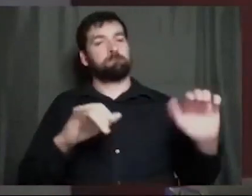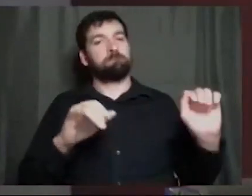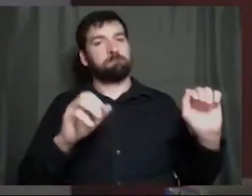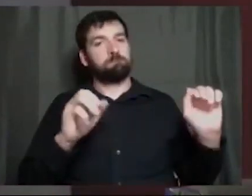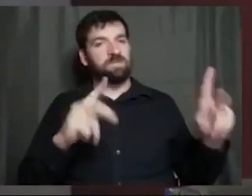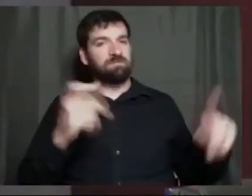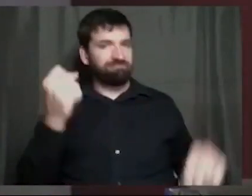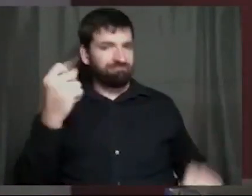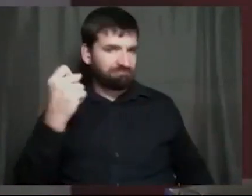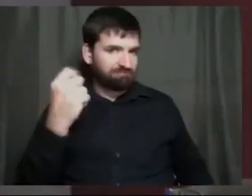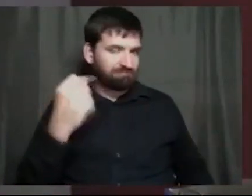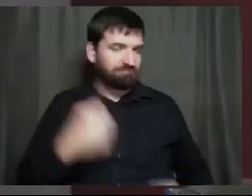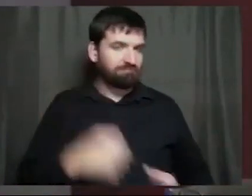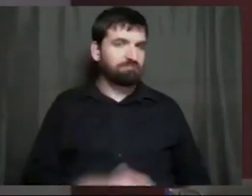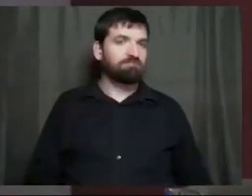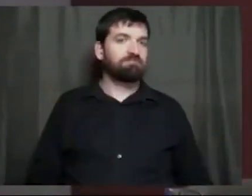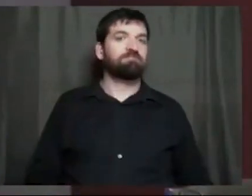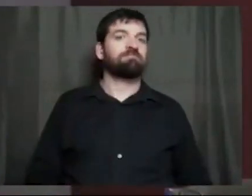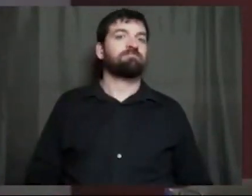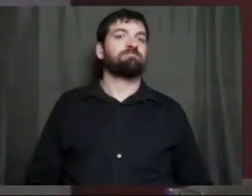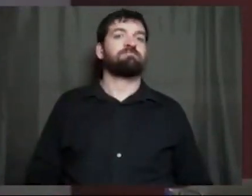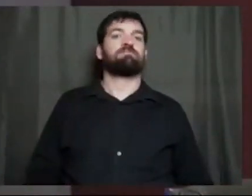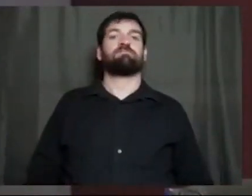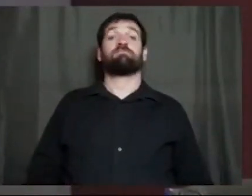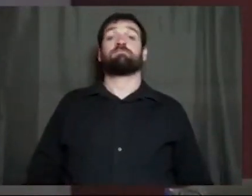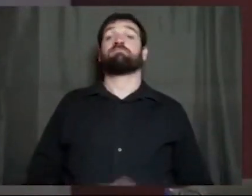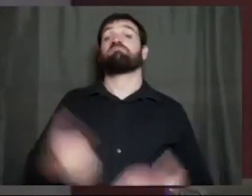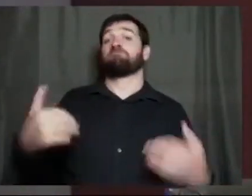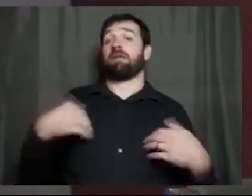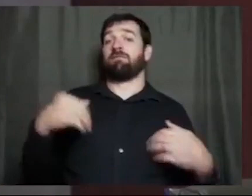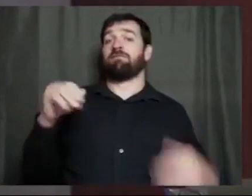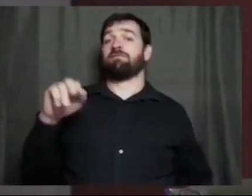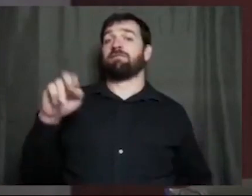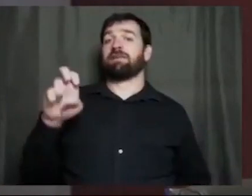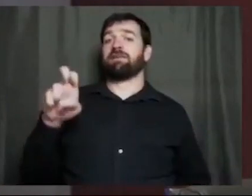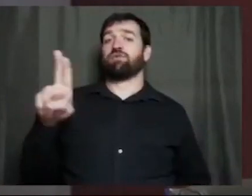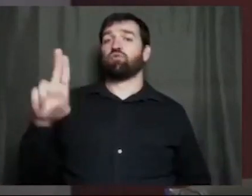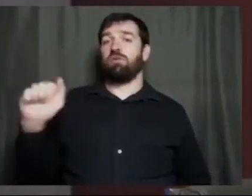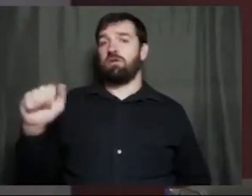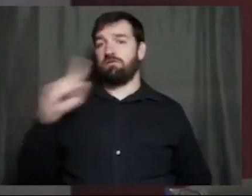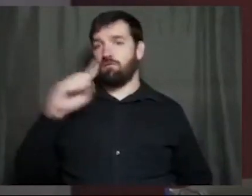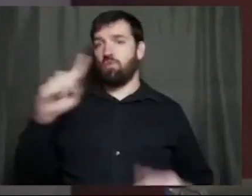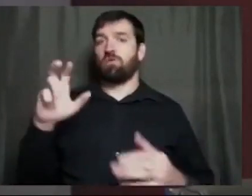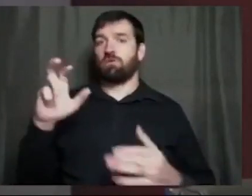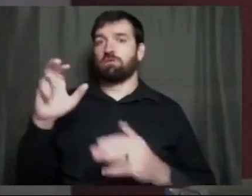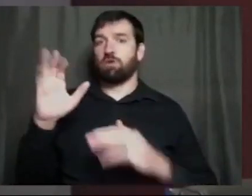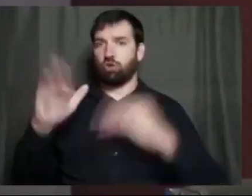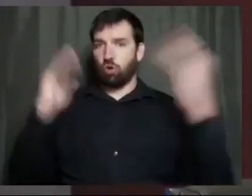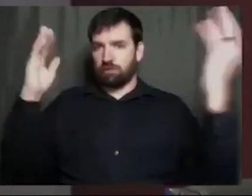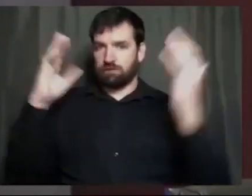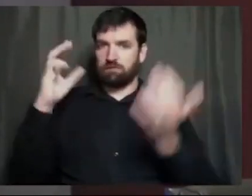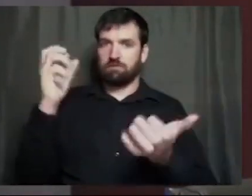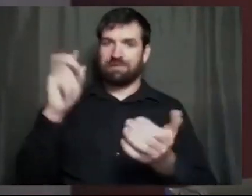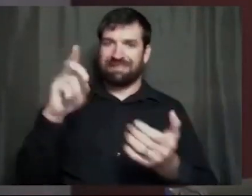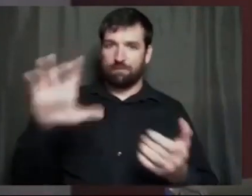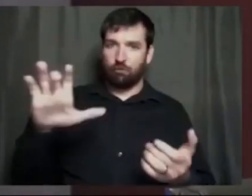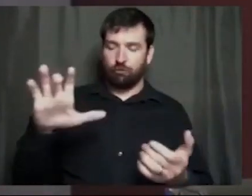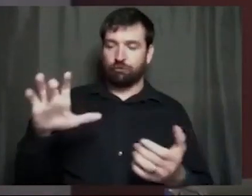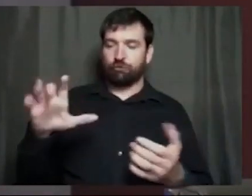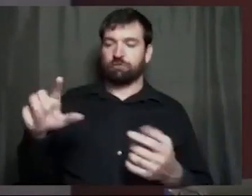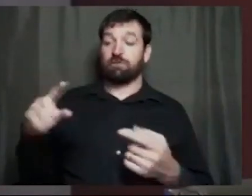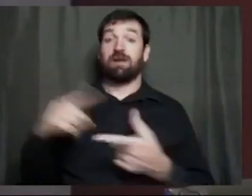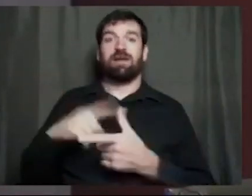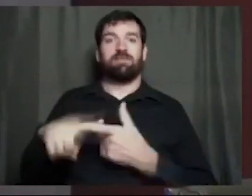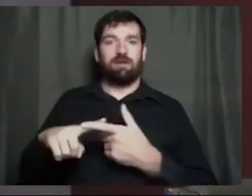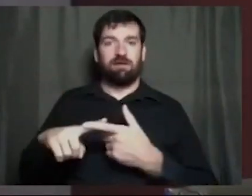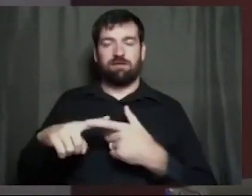thing. We have the EUA that came out in December for adults and then all the way down to age 12 at the early of May. And then